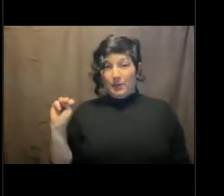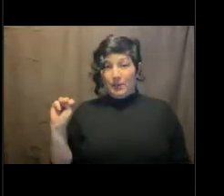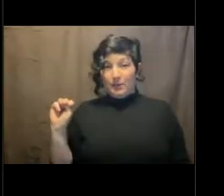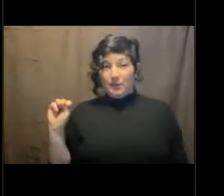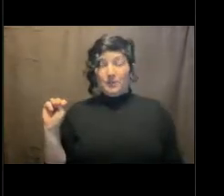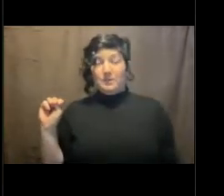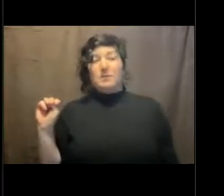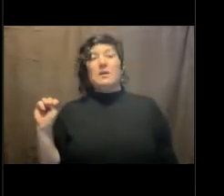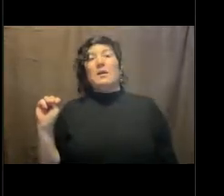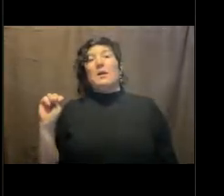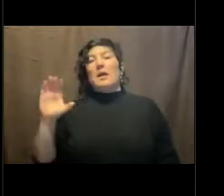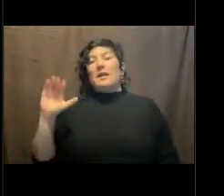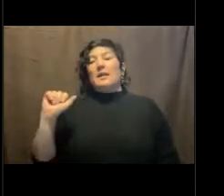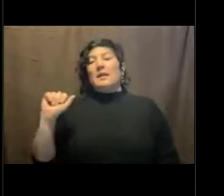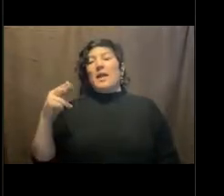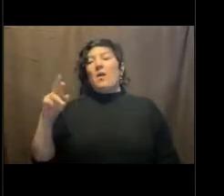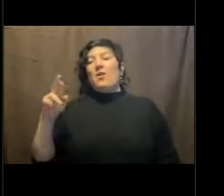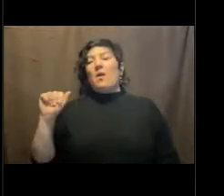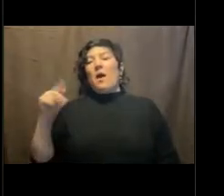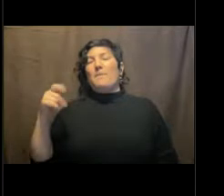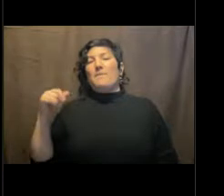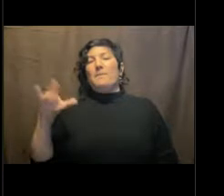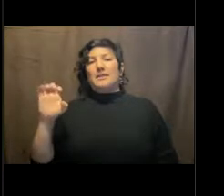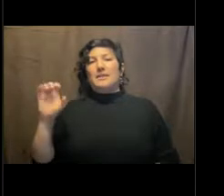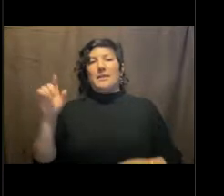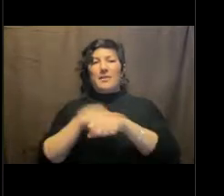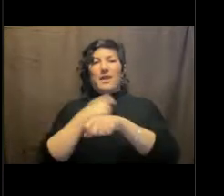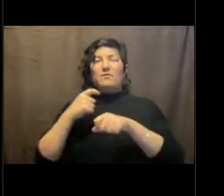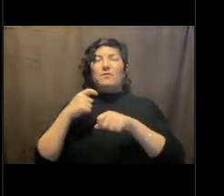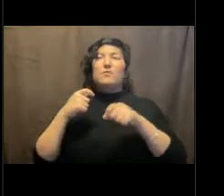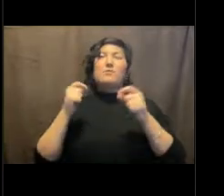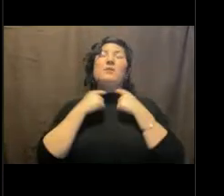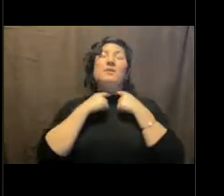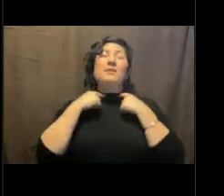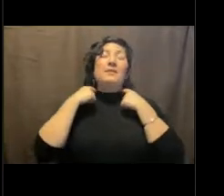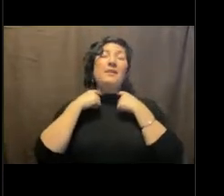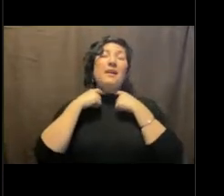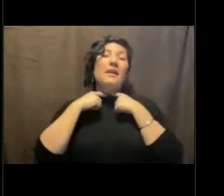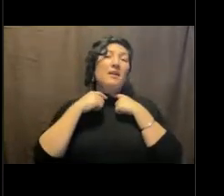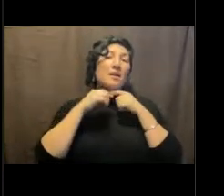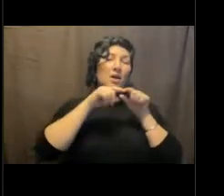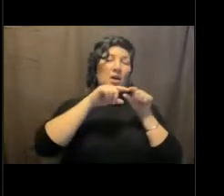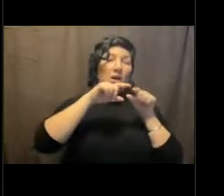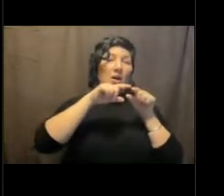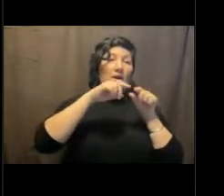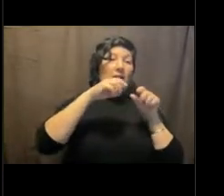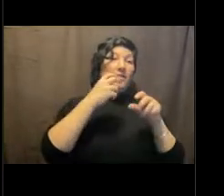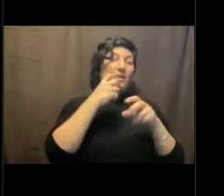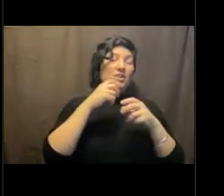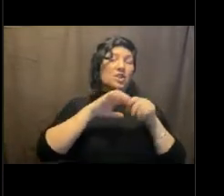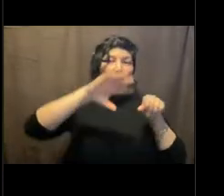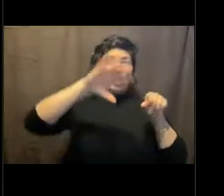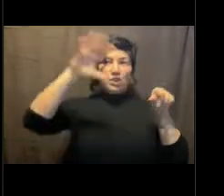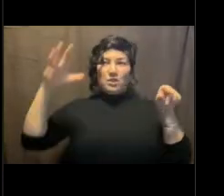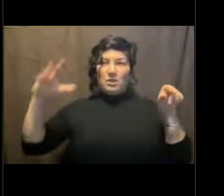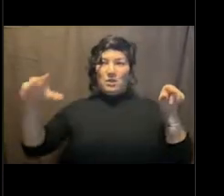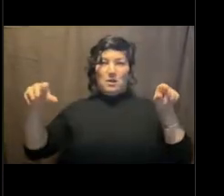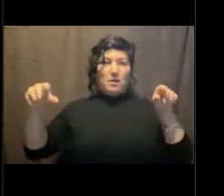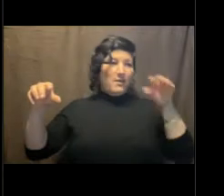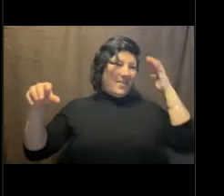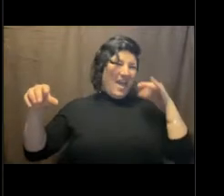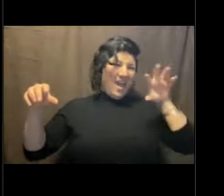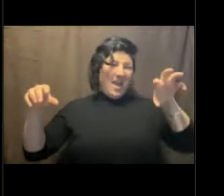carapace length. So from the top, the shell where it meets the neck of the turtle to the very bottom was about 165 centimeters. So